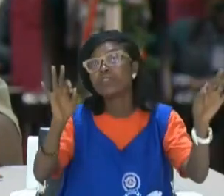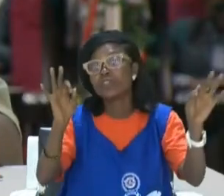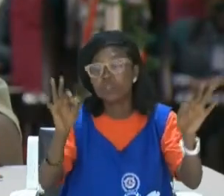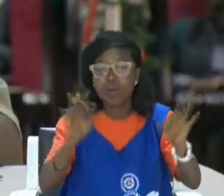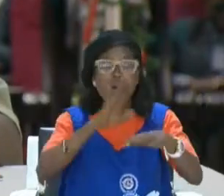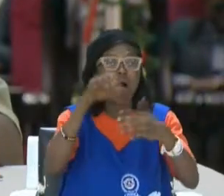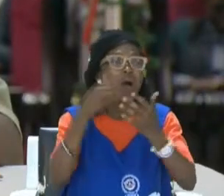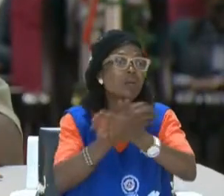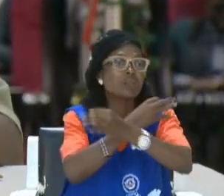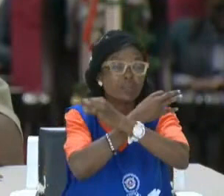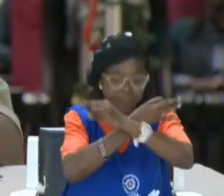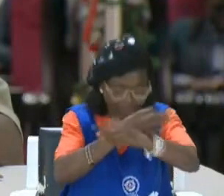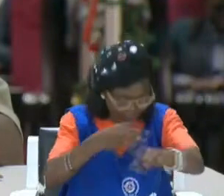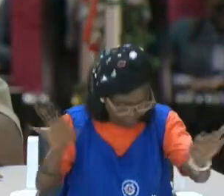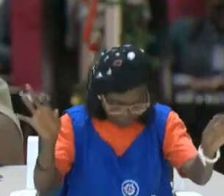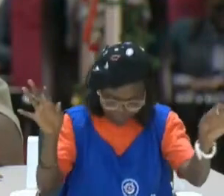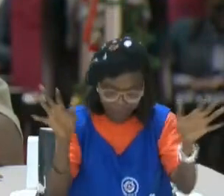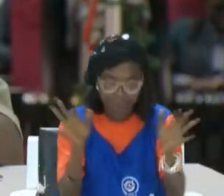over.